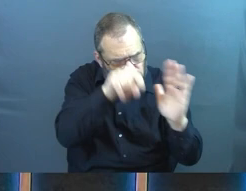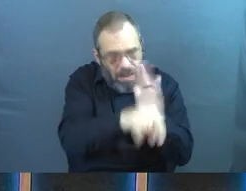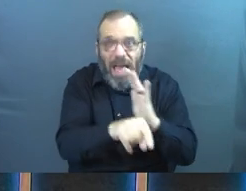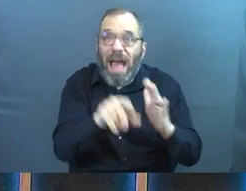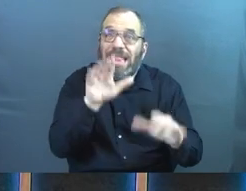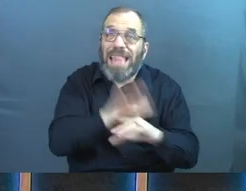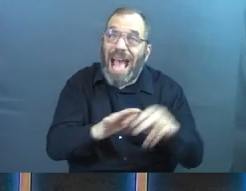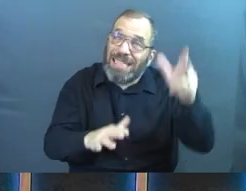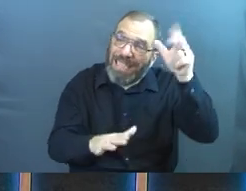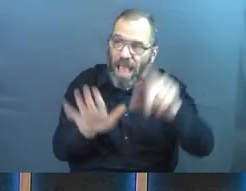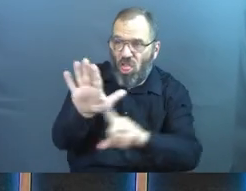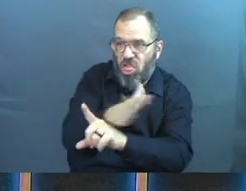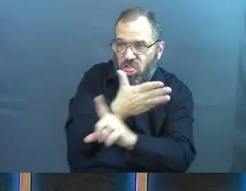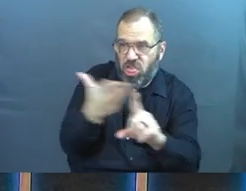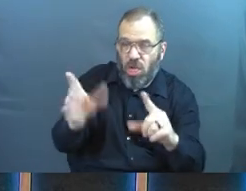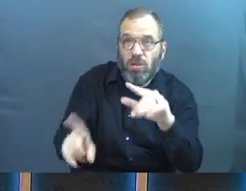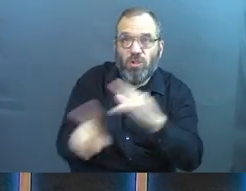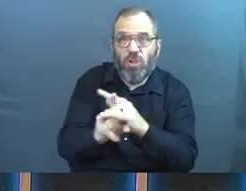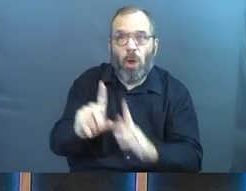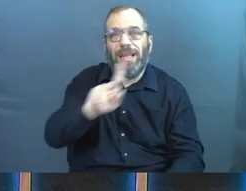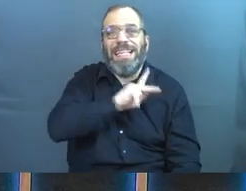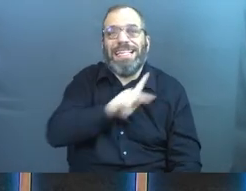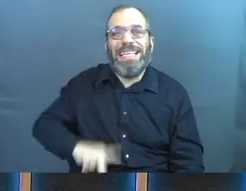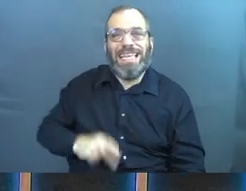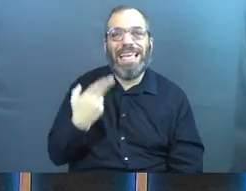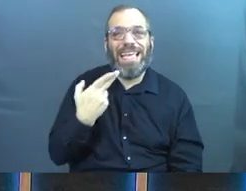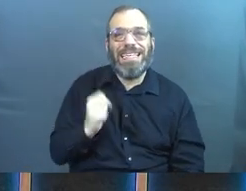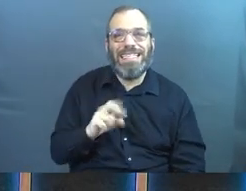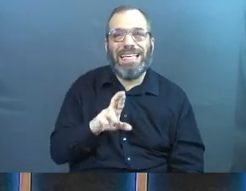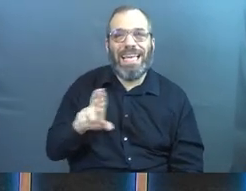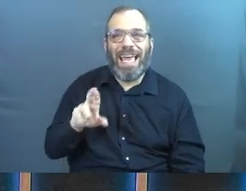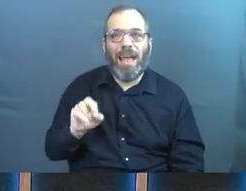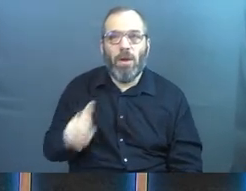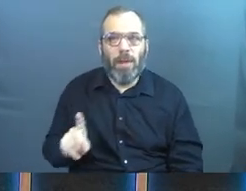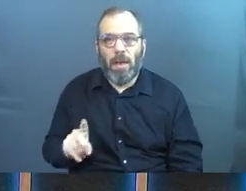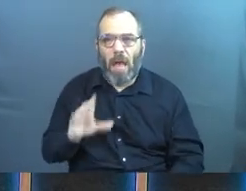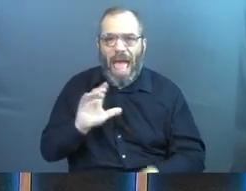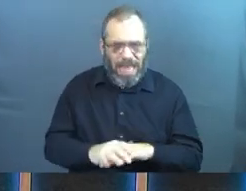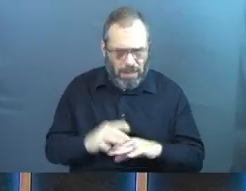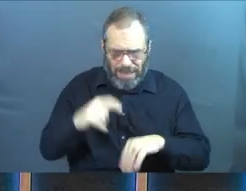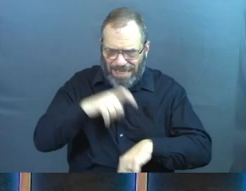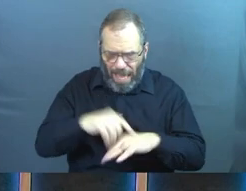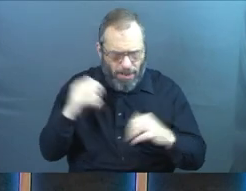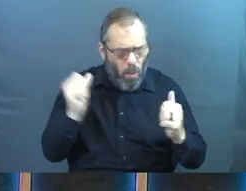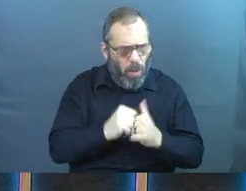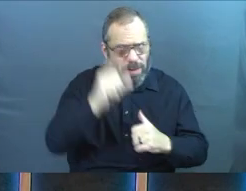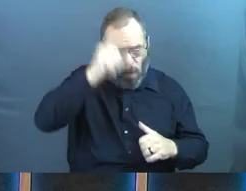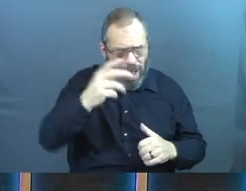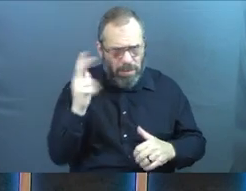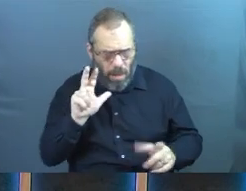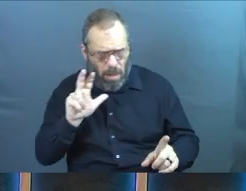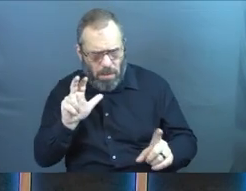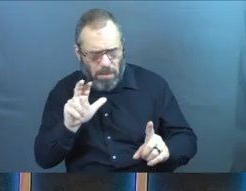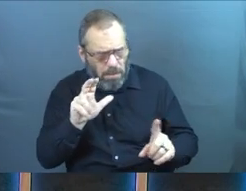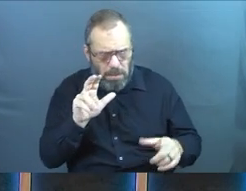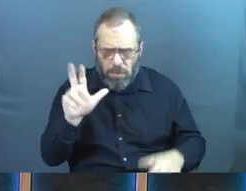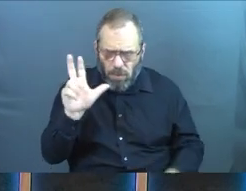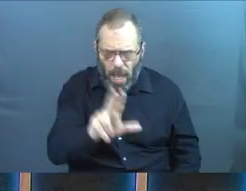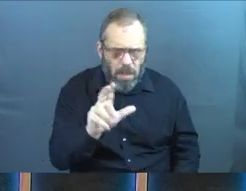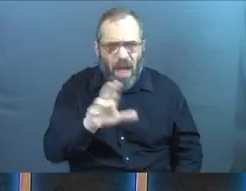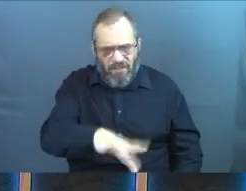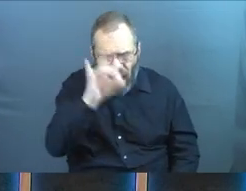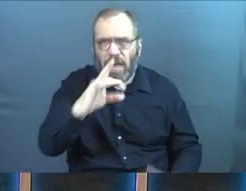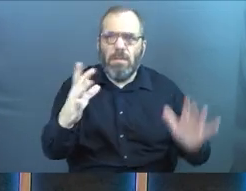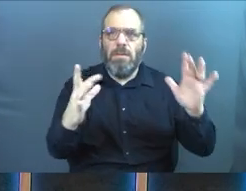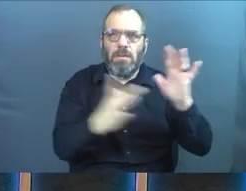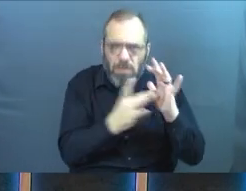is the influence of Satan coming into King Herod, who was an evil king. And there's this moment with the wise men, and they tell him that they're going to